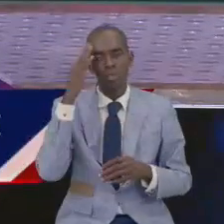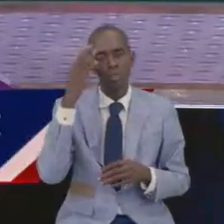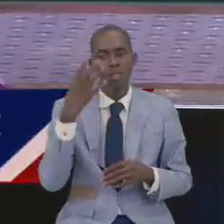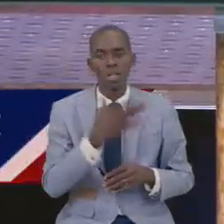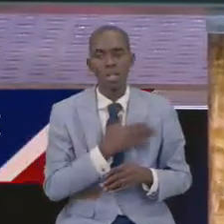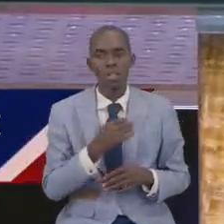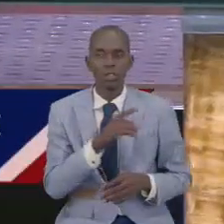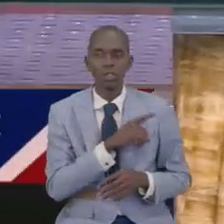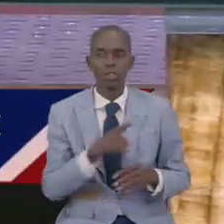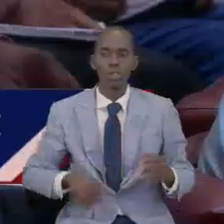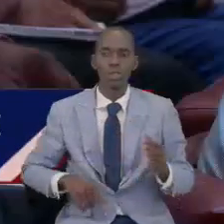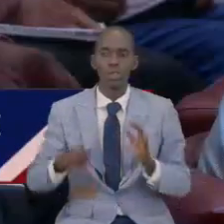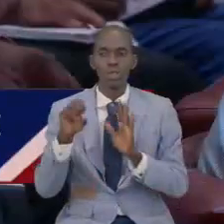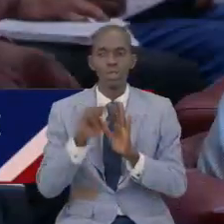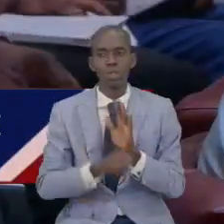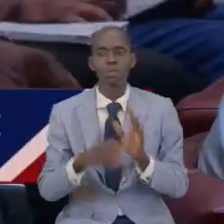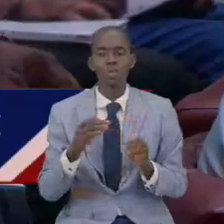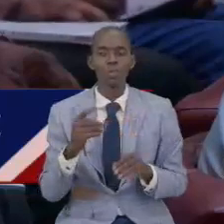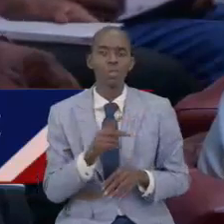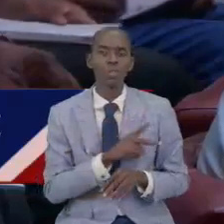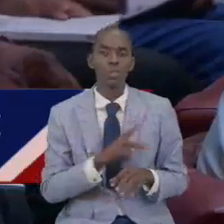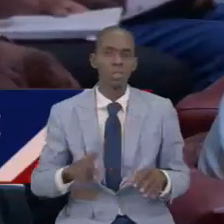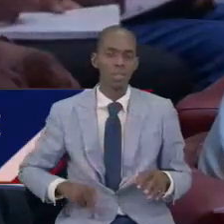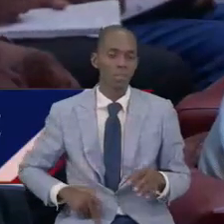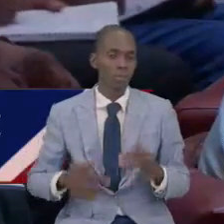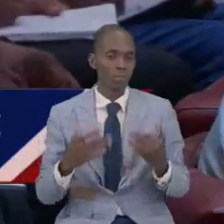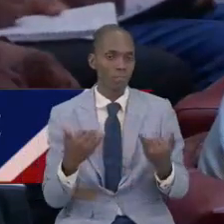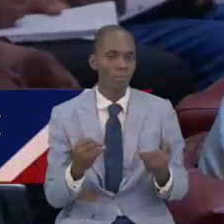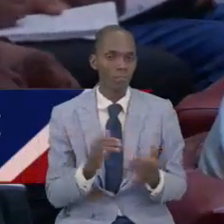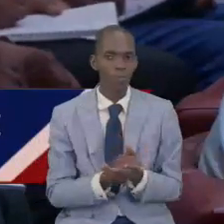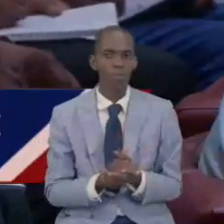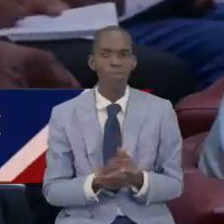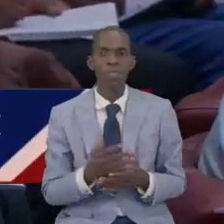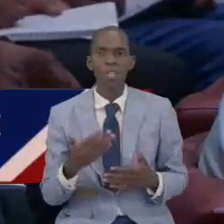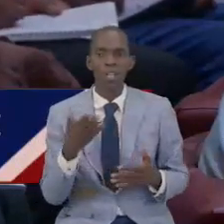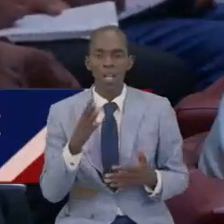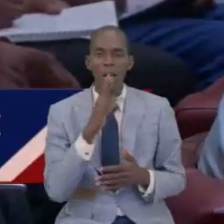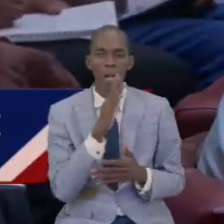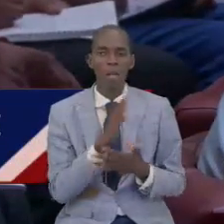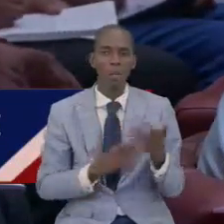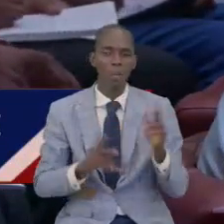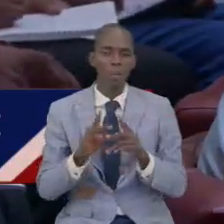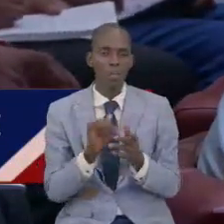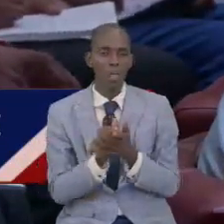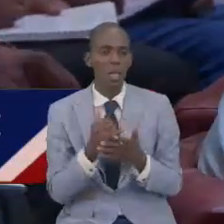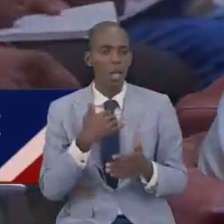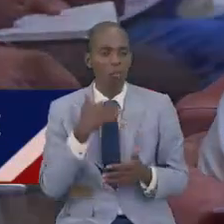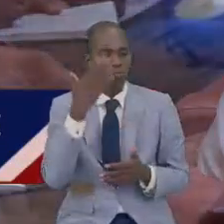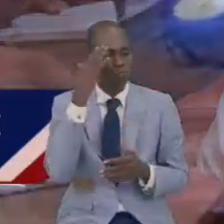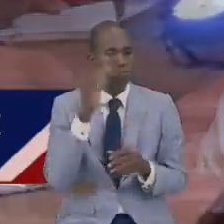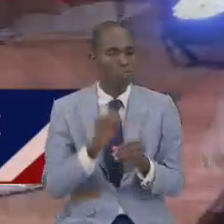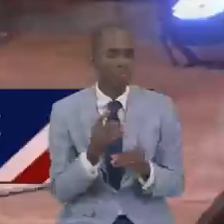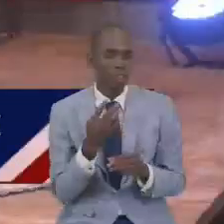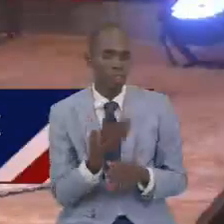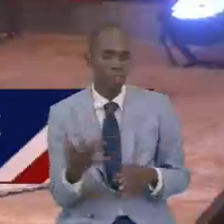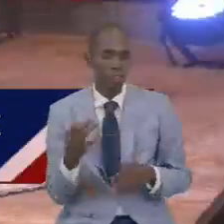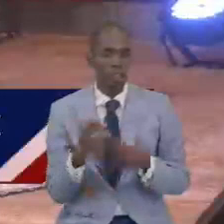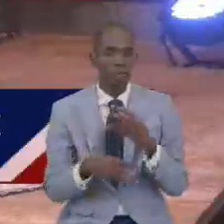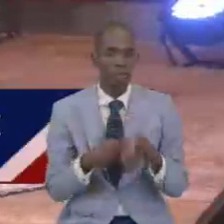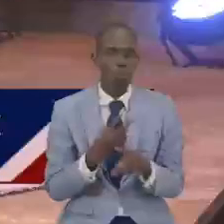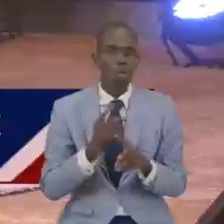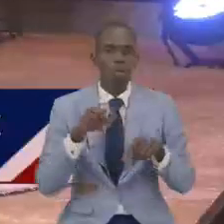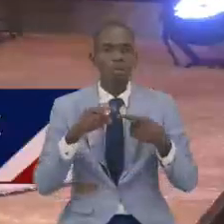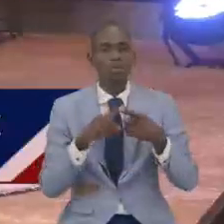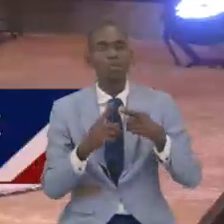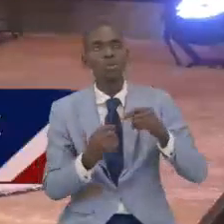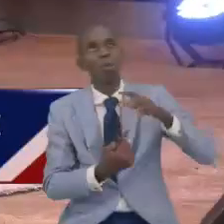powerful endowment that we have. Have you known people that have the knowledge of the things in the world and they go to the pinnacle